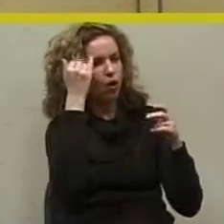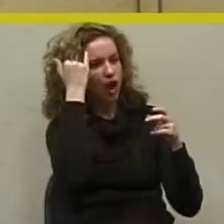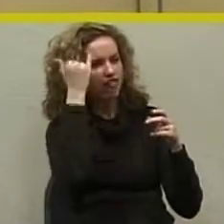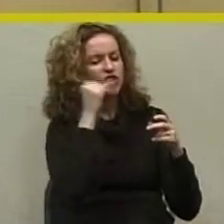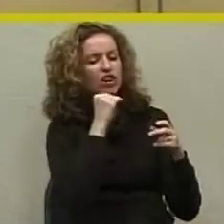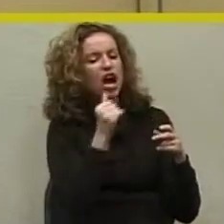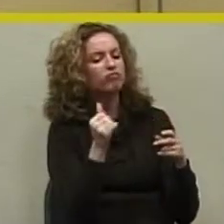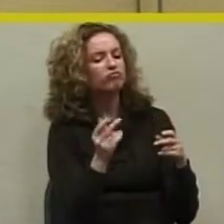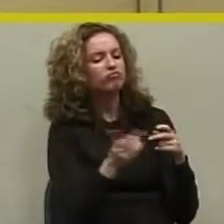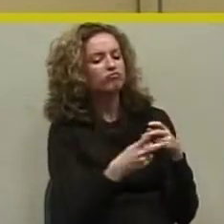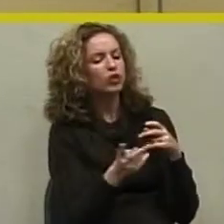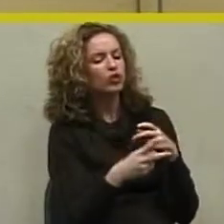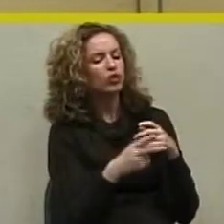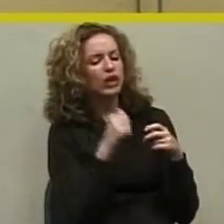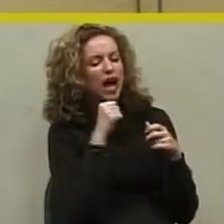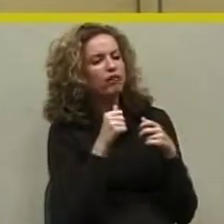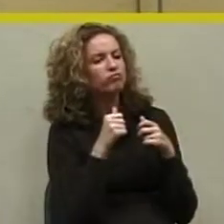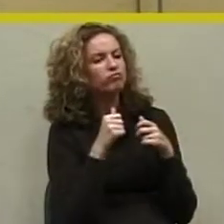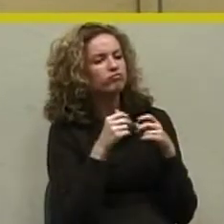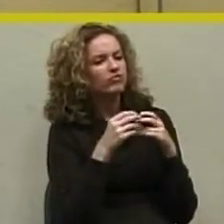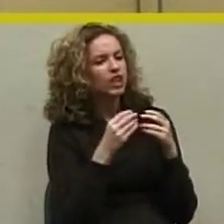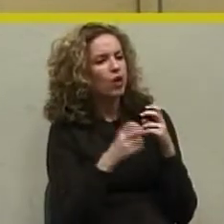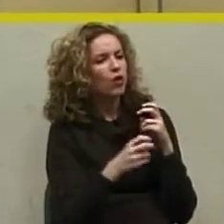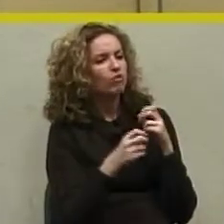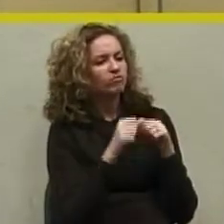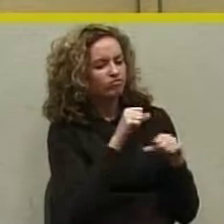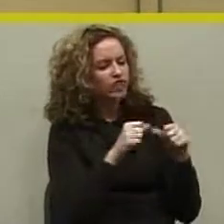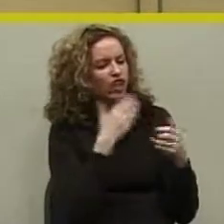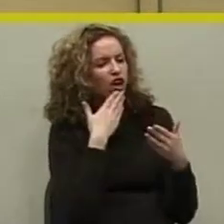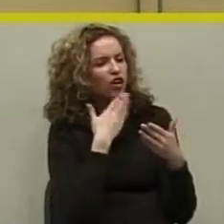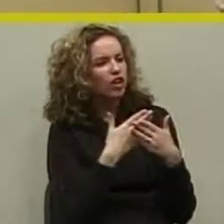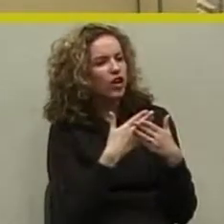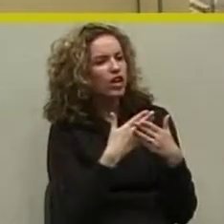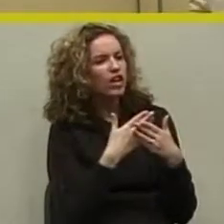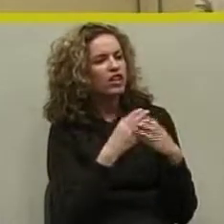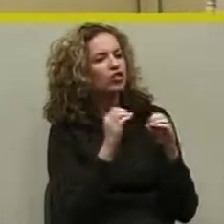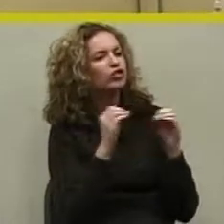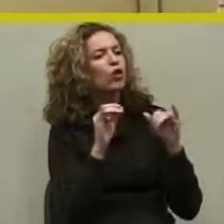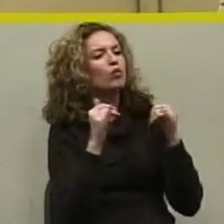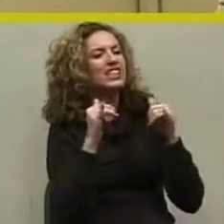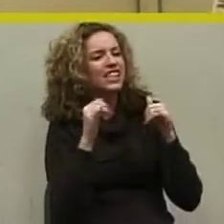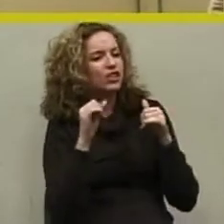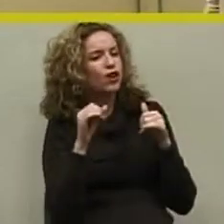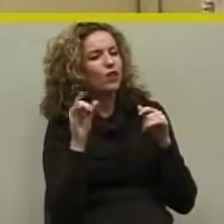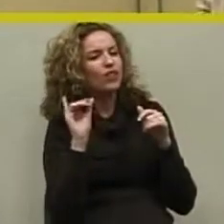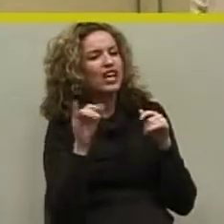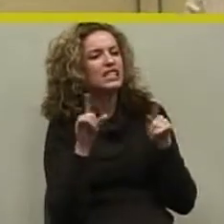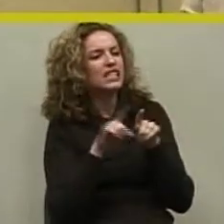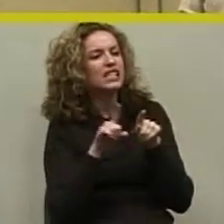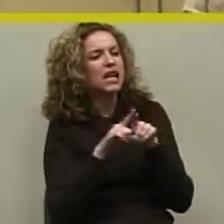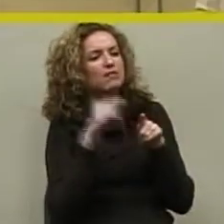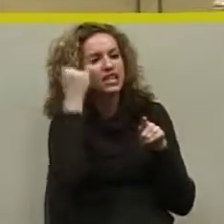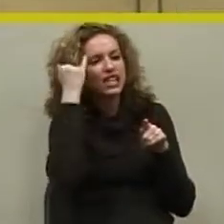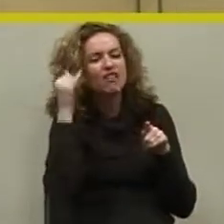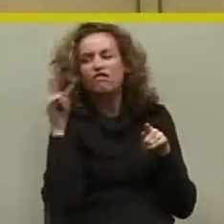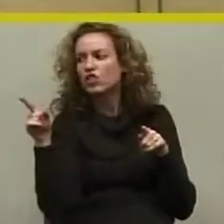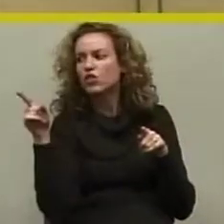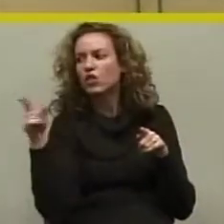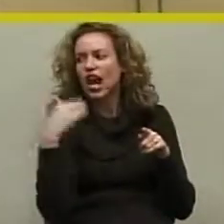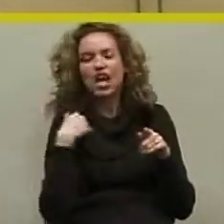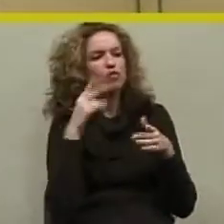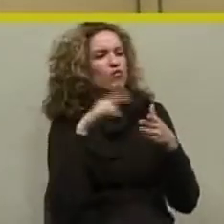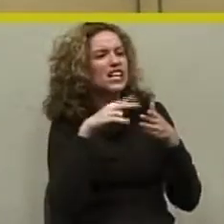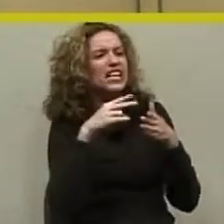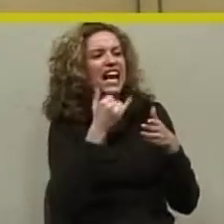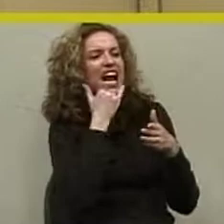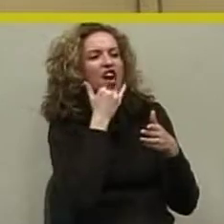from recess. Now that would be like my saying if you made a reading error, if I came up and said, no, that is not how we decode, young lady. You are done reading today.